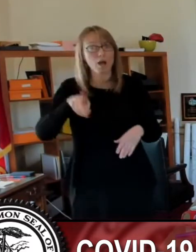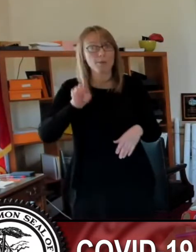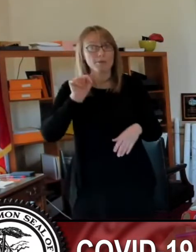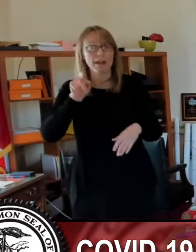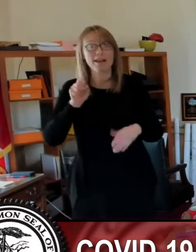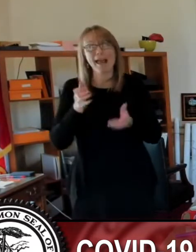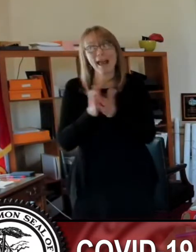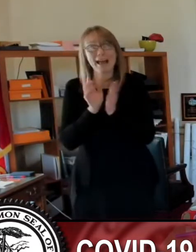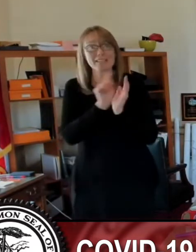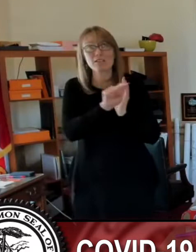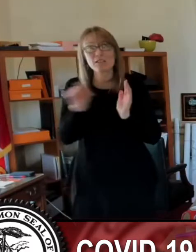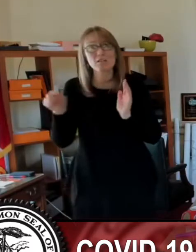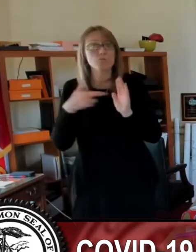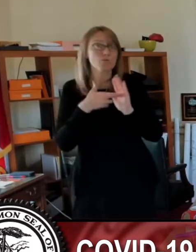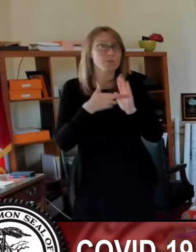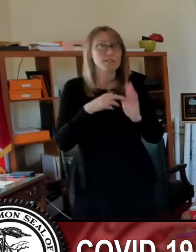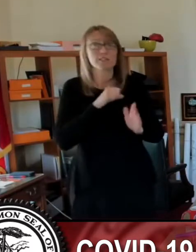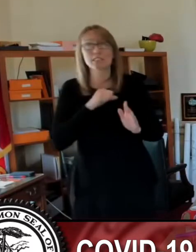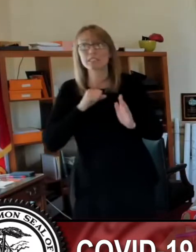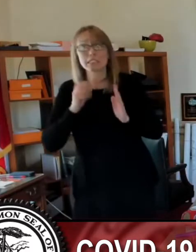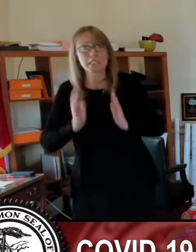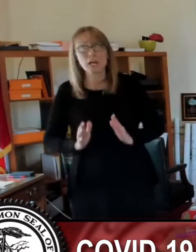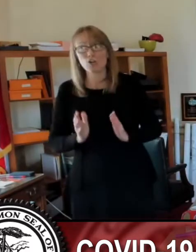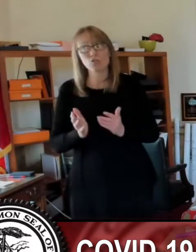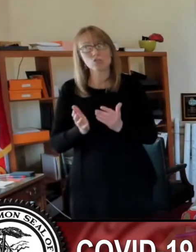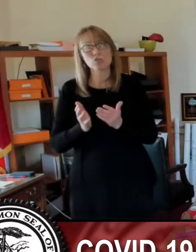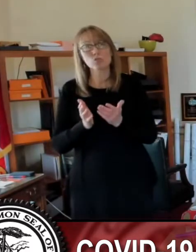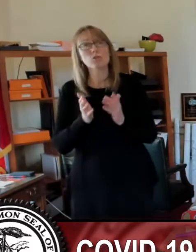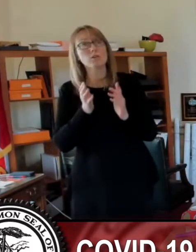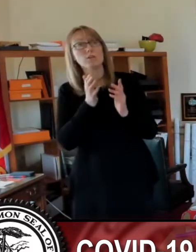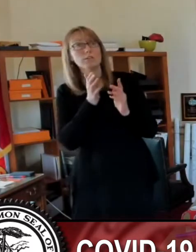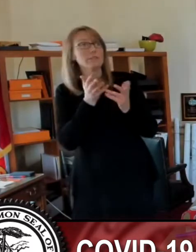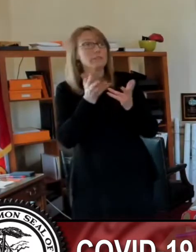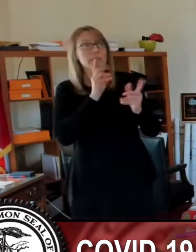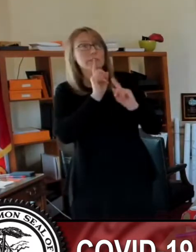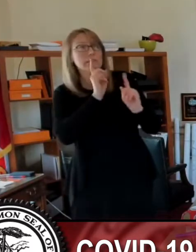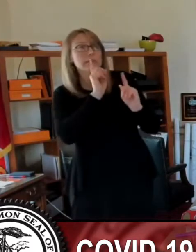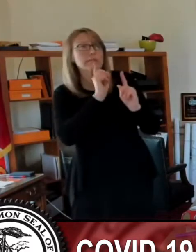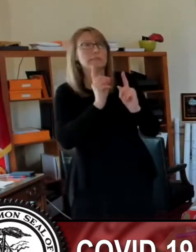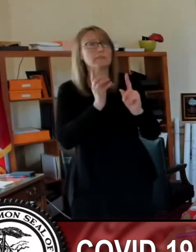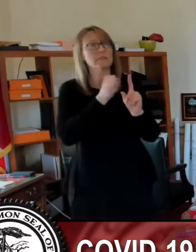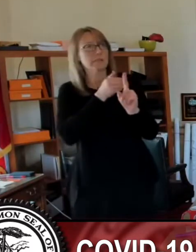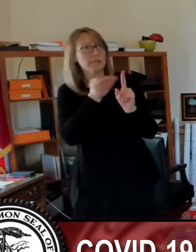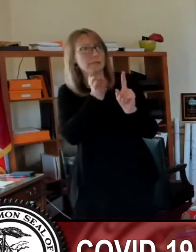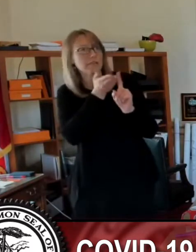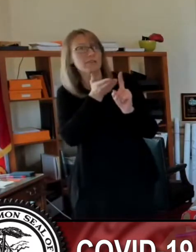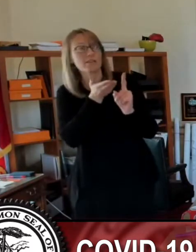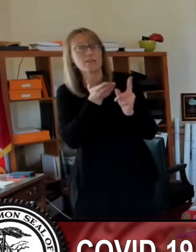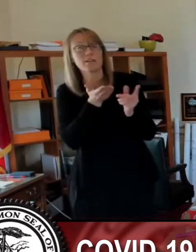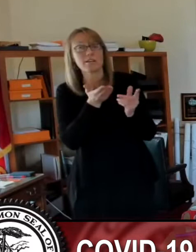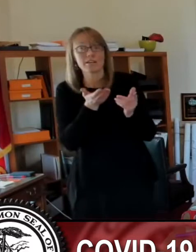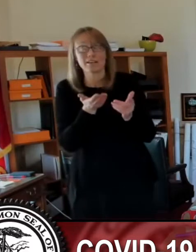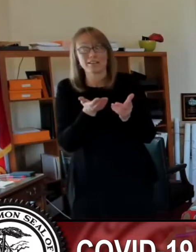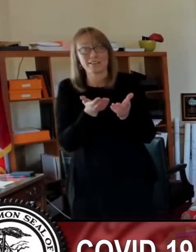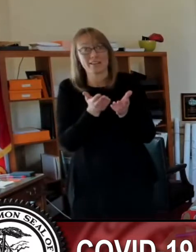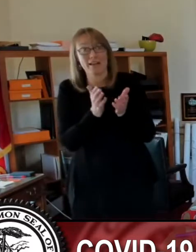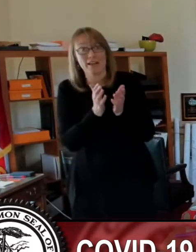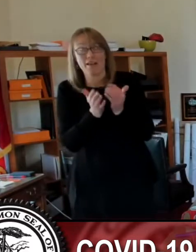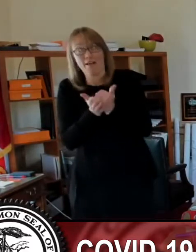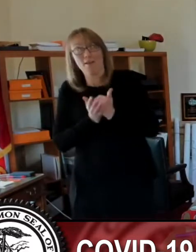funding from the state. The city of St. Louis got only, our people got